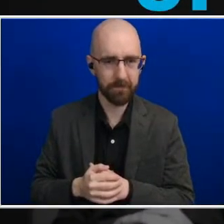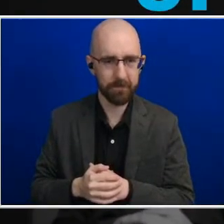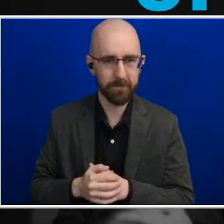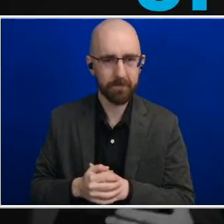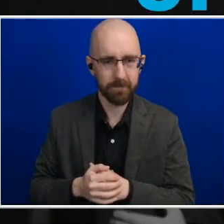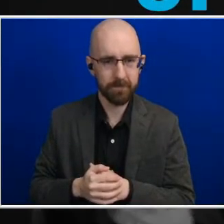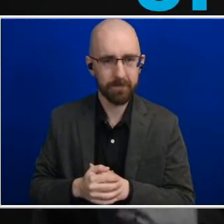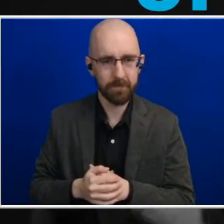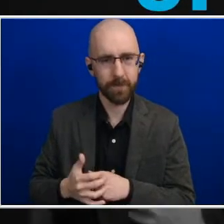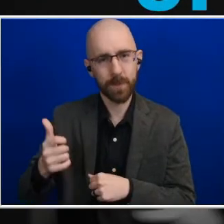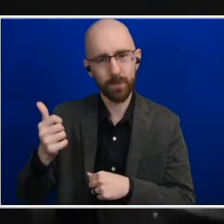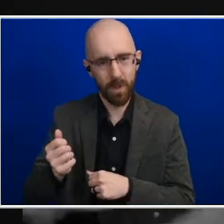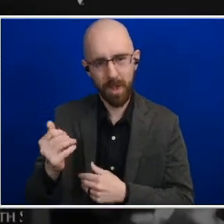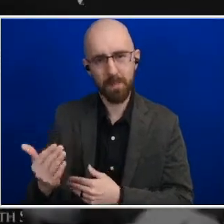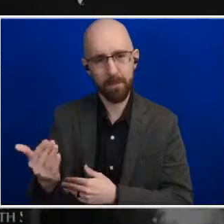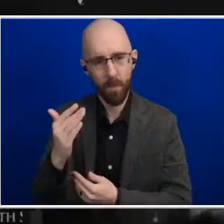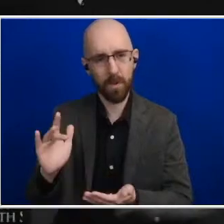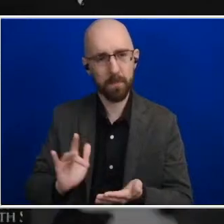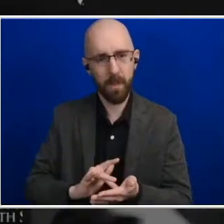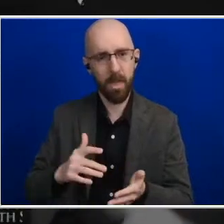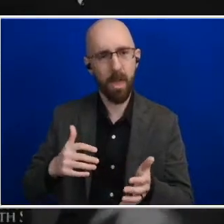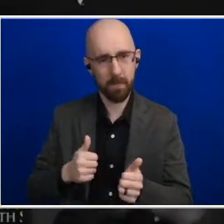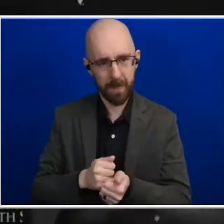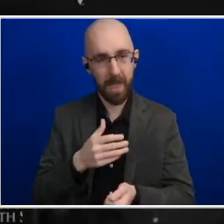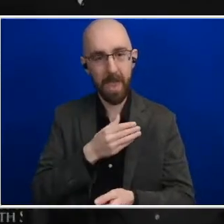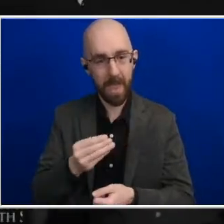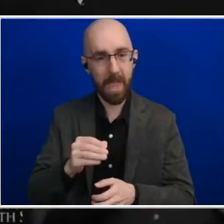Subscribe to our morning medical update and Open